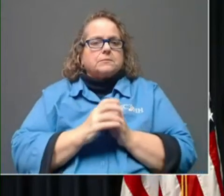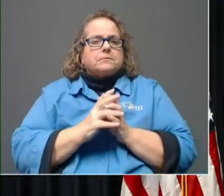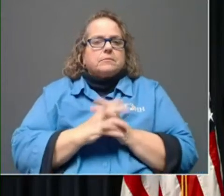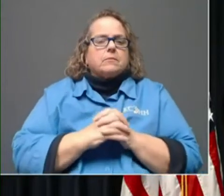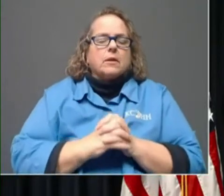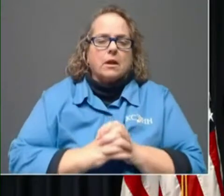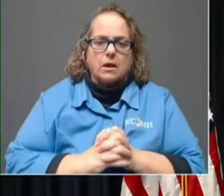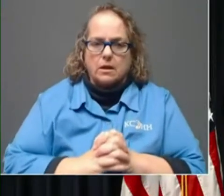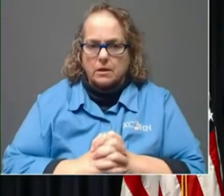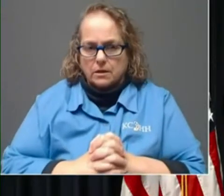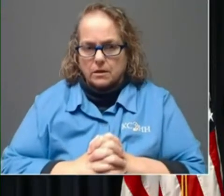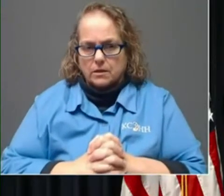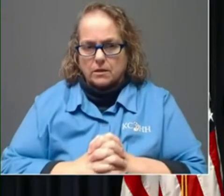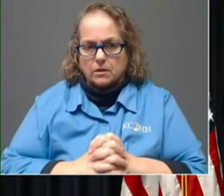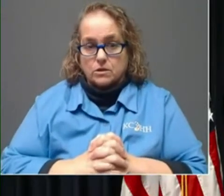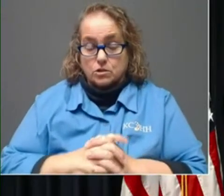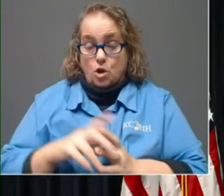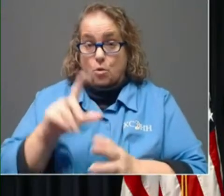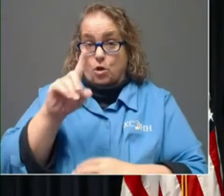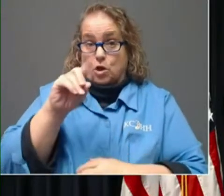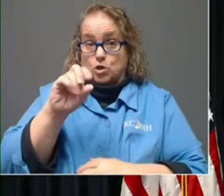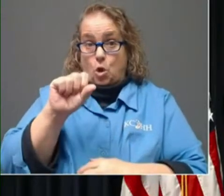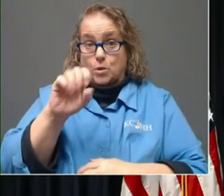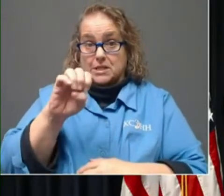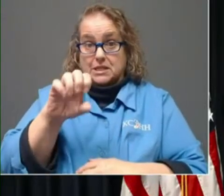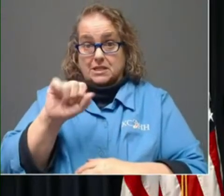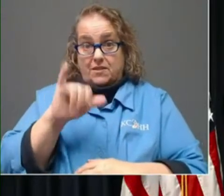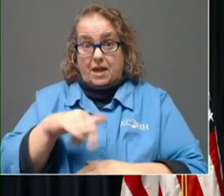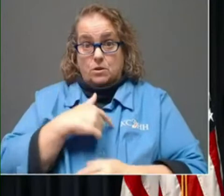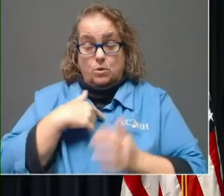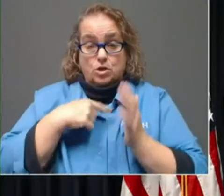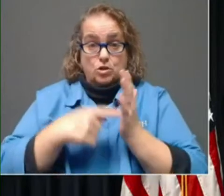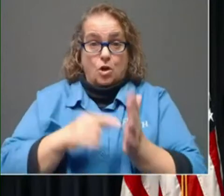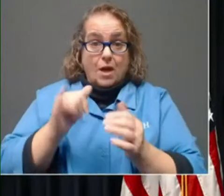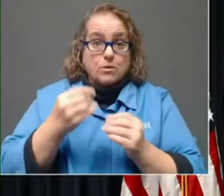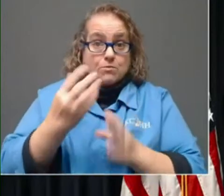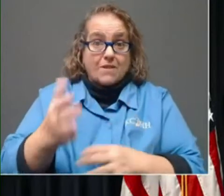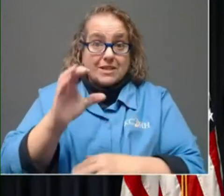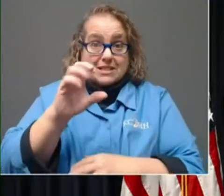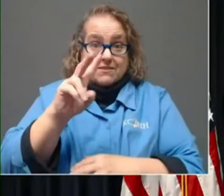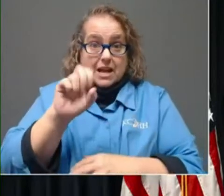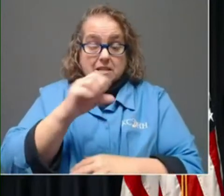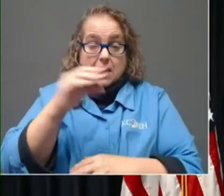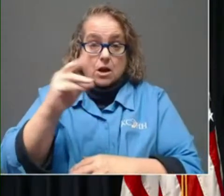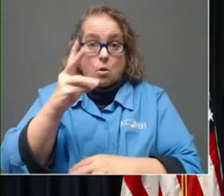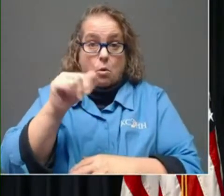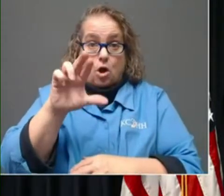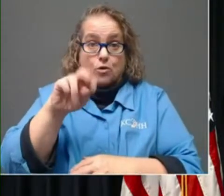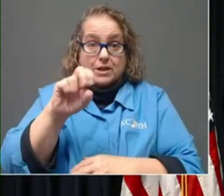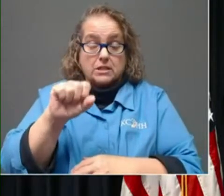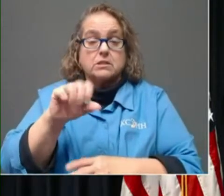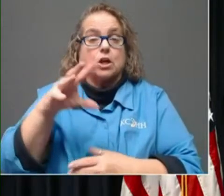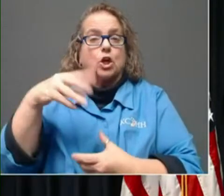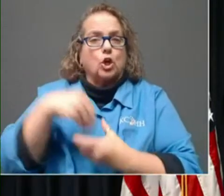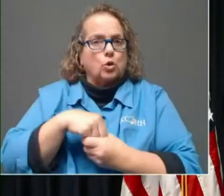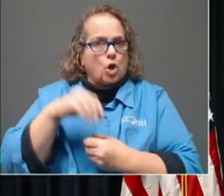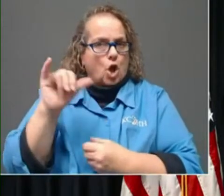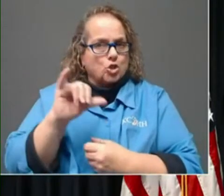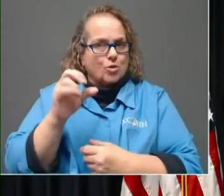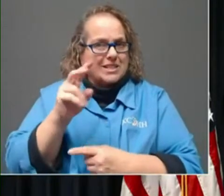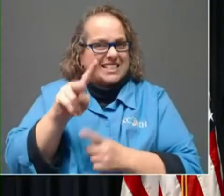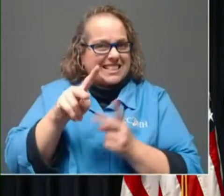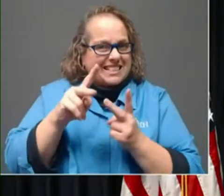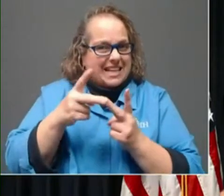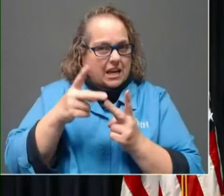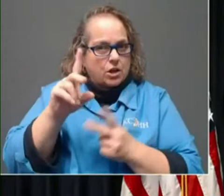the doses that we show that have been provided to CVS and Walgreens also include second doses. So when we